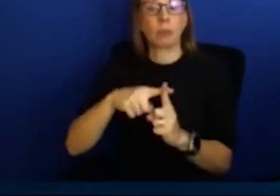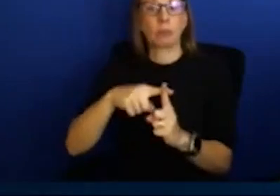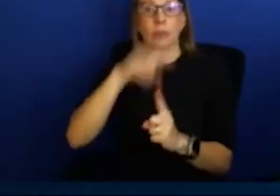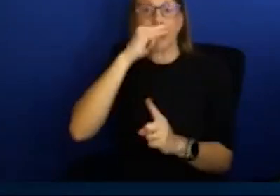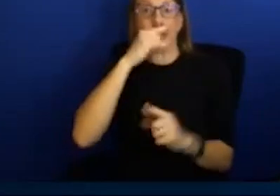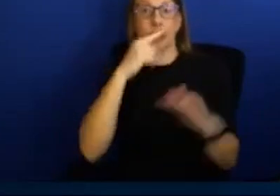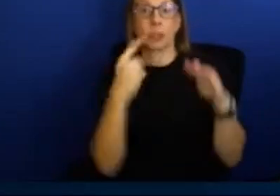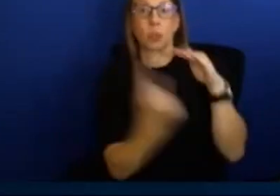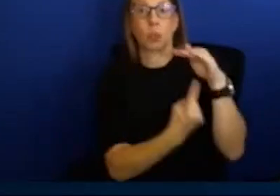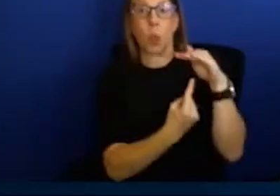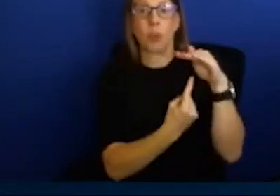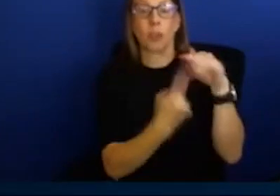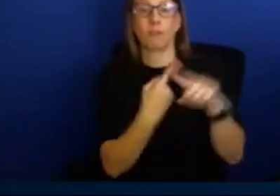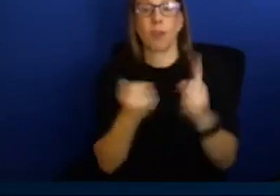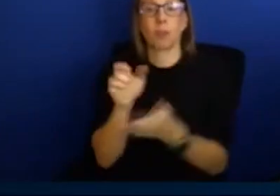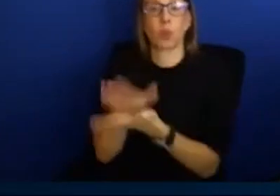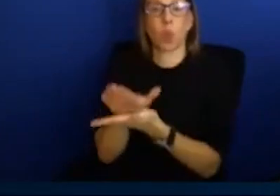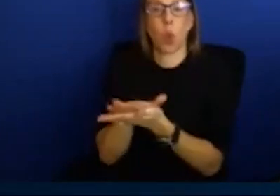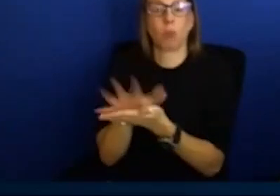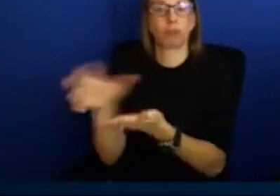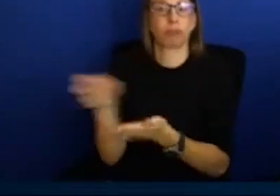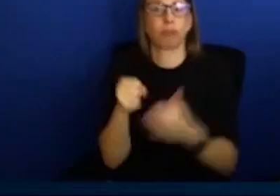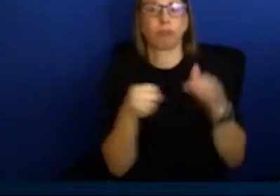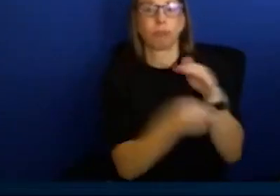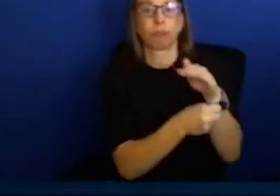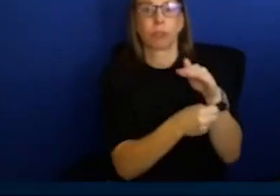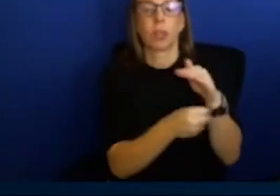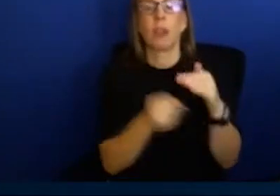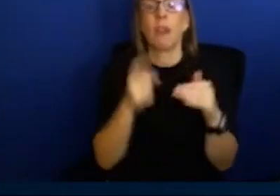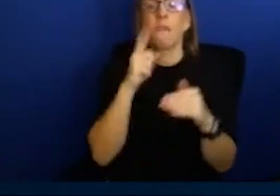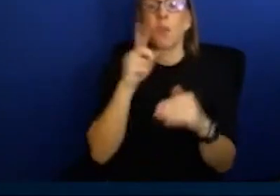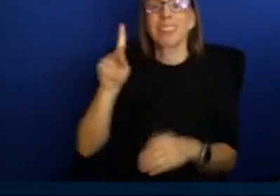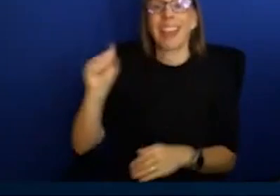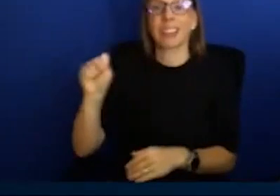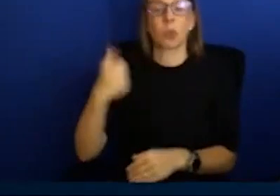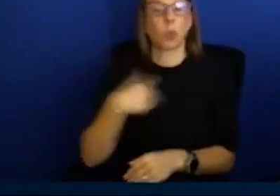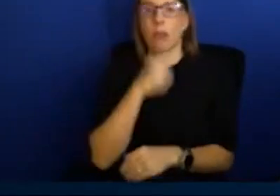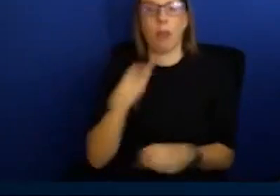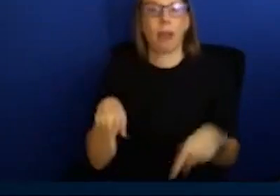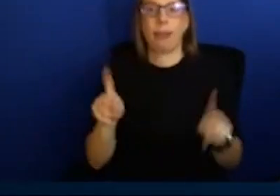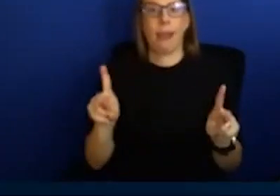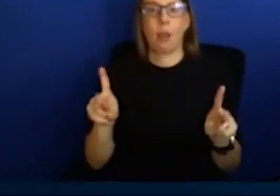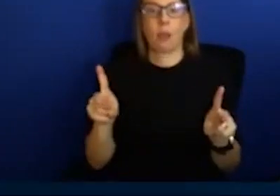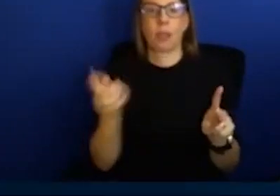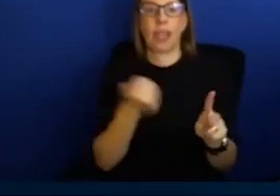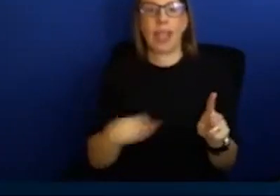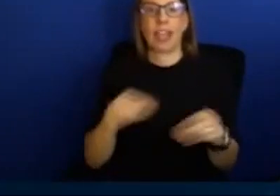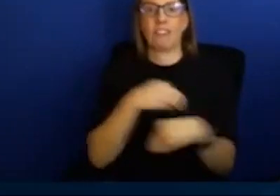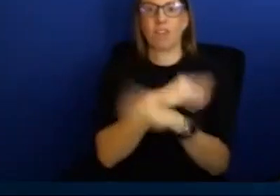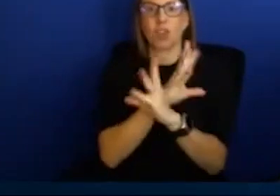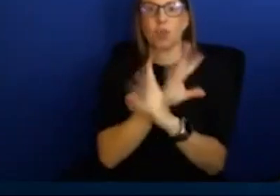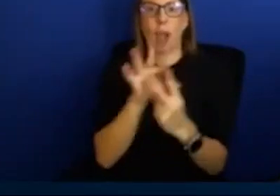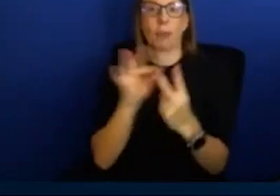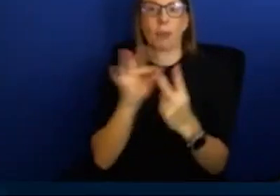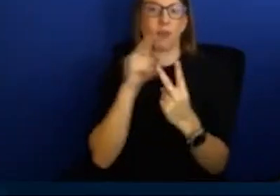school? Especially now, like for Kansas, we're not allowing any virtual options for students. So just kind of what is the